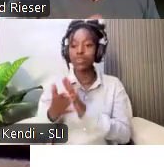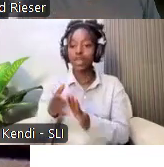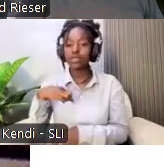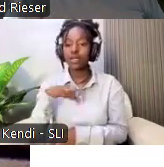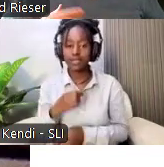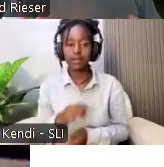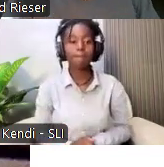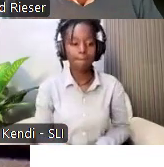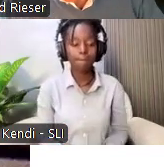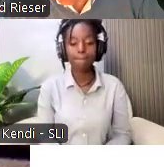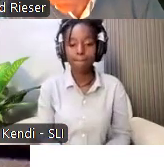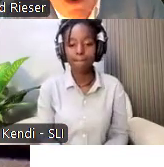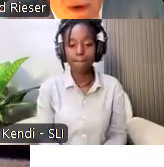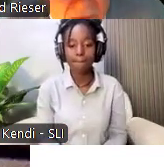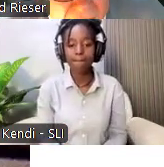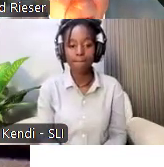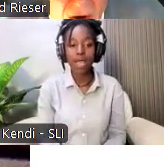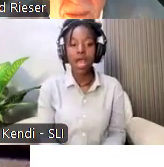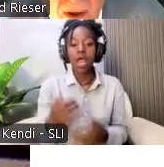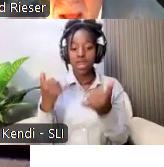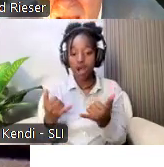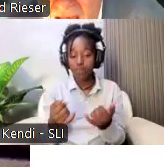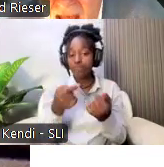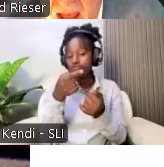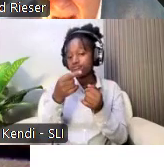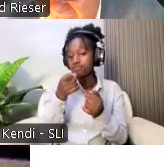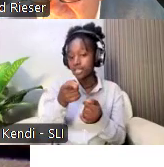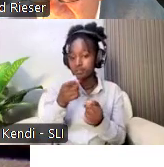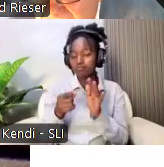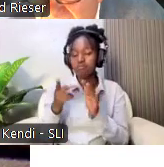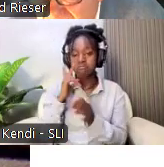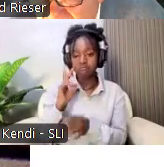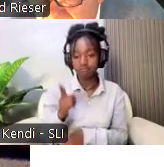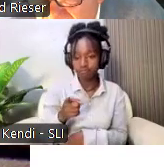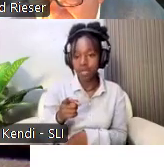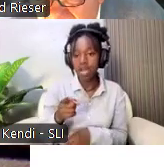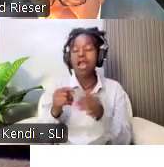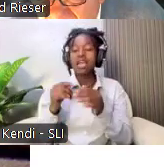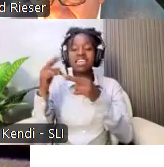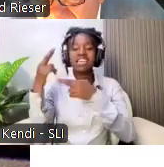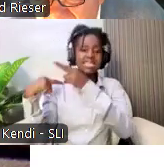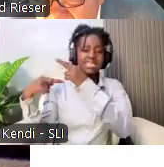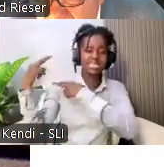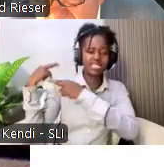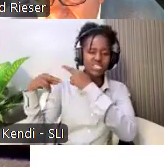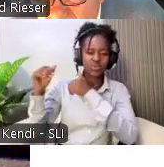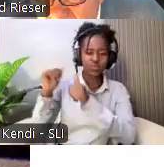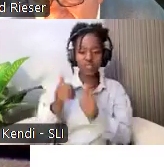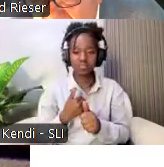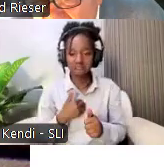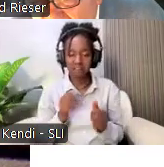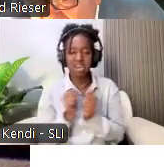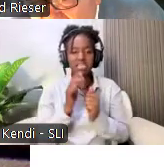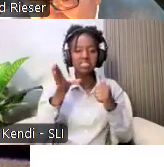So this is a little bit of history. I won't go on it for long, but in 1980, that year of disabled